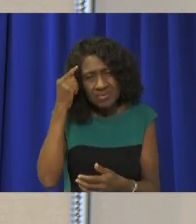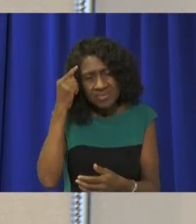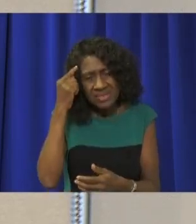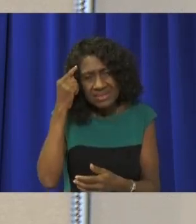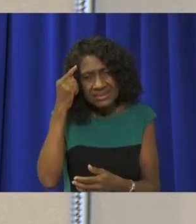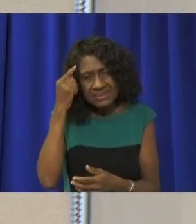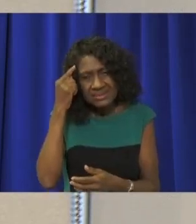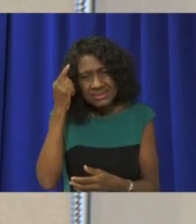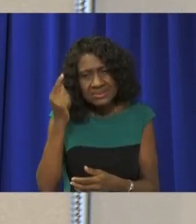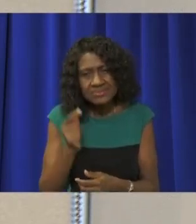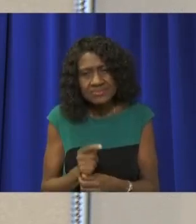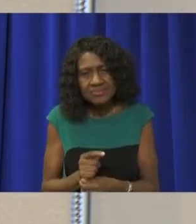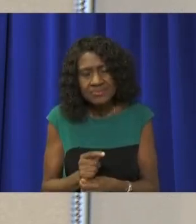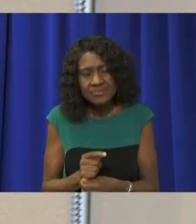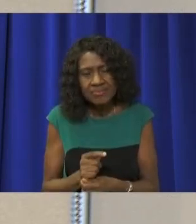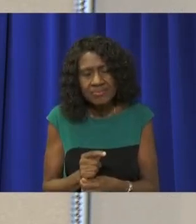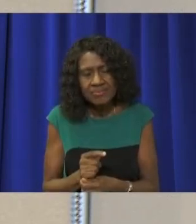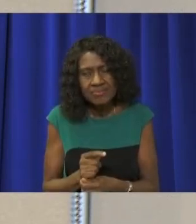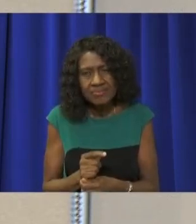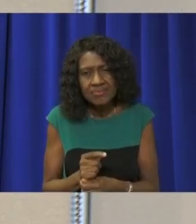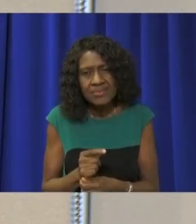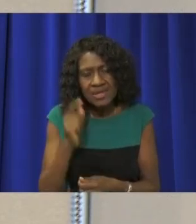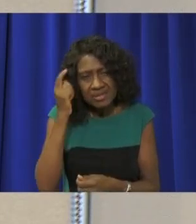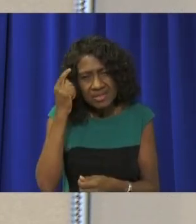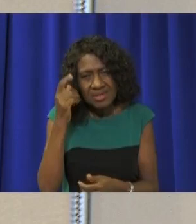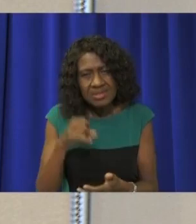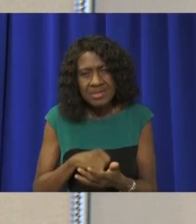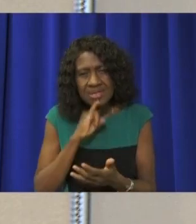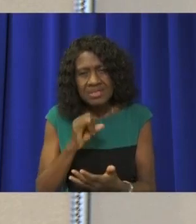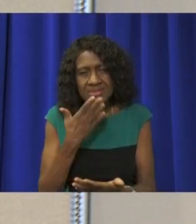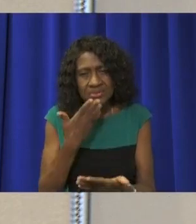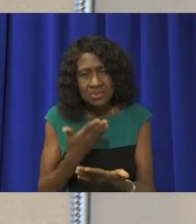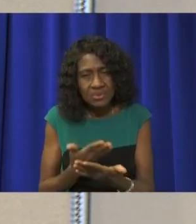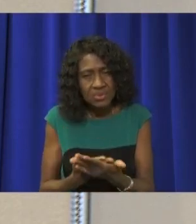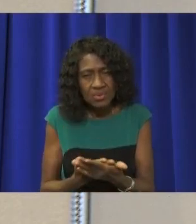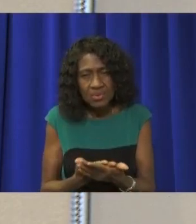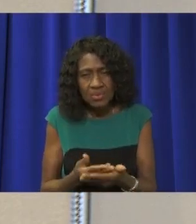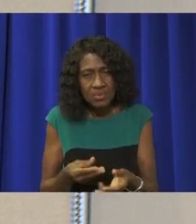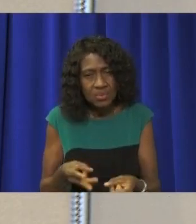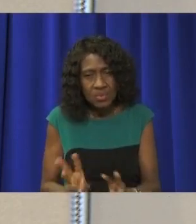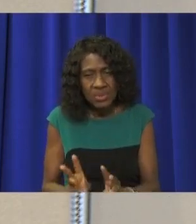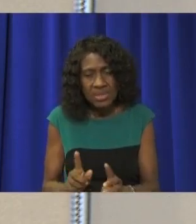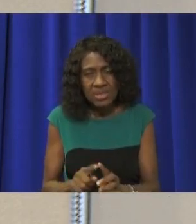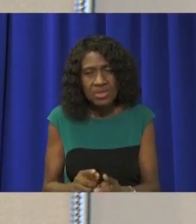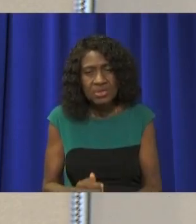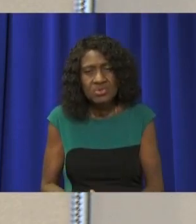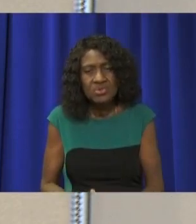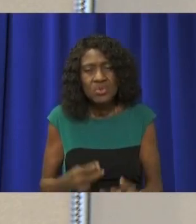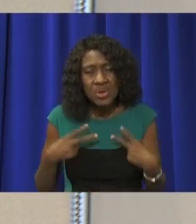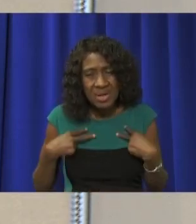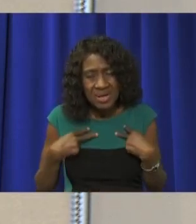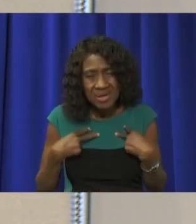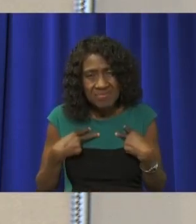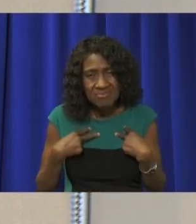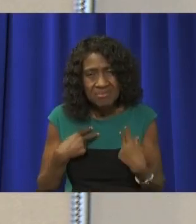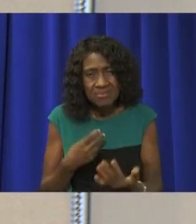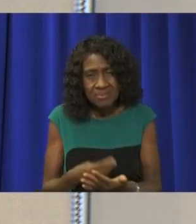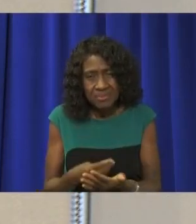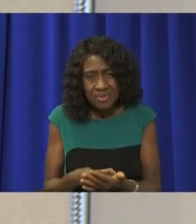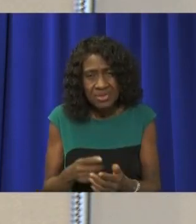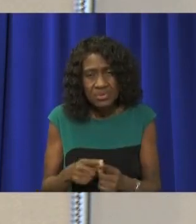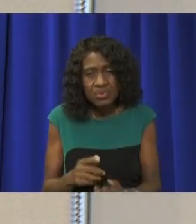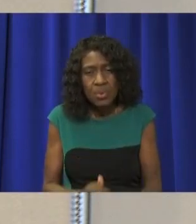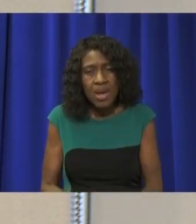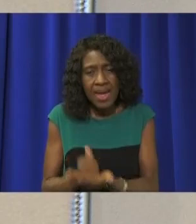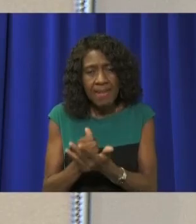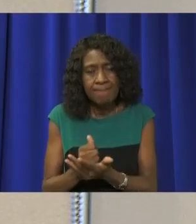It is another major step in having assistance on hand to help the islands, its citizens, its